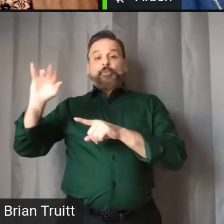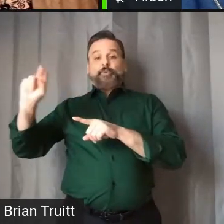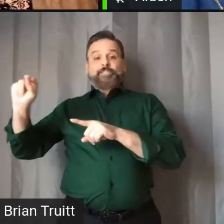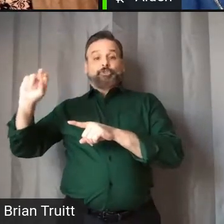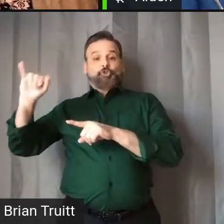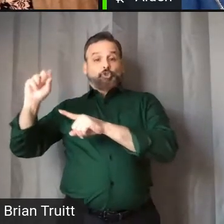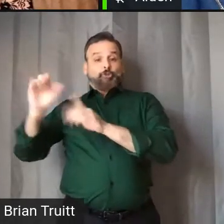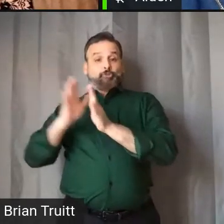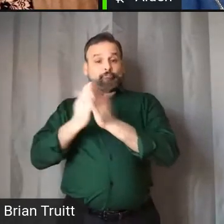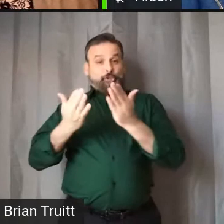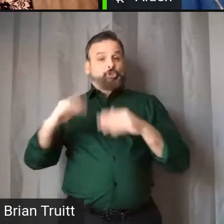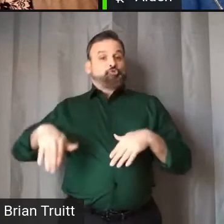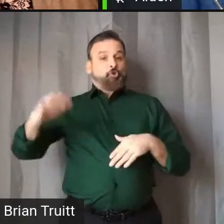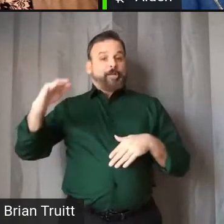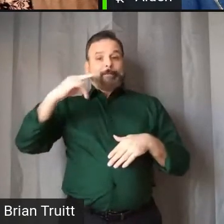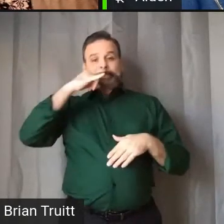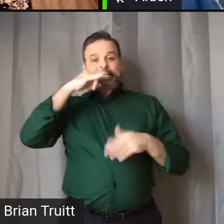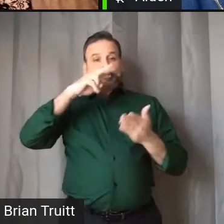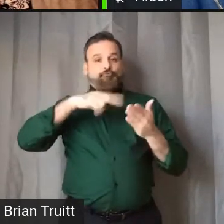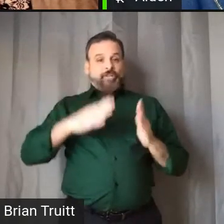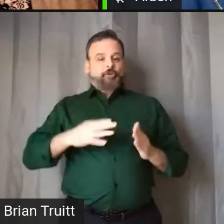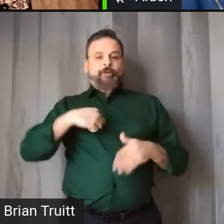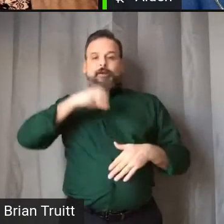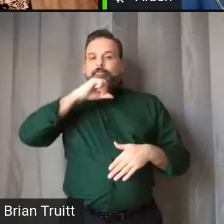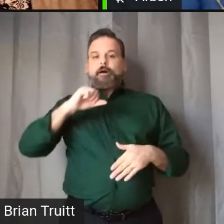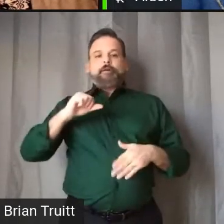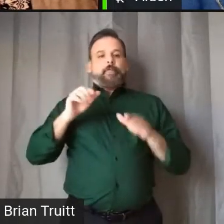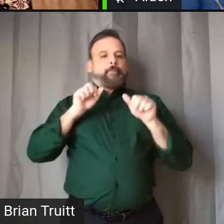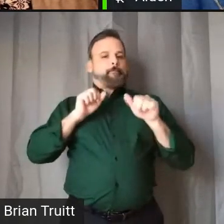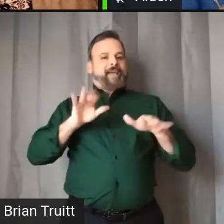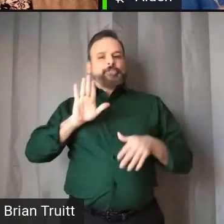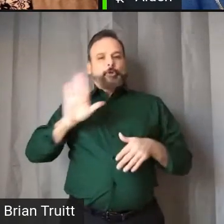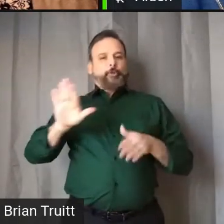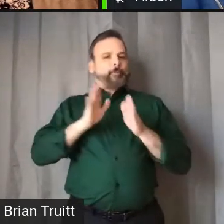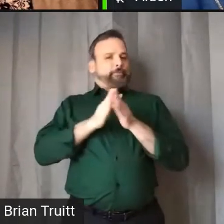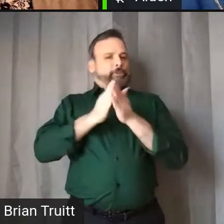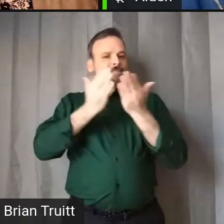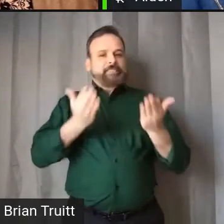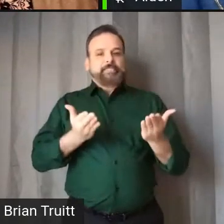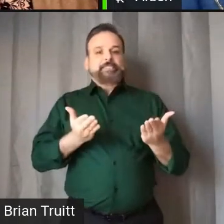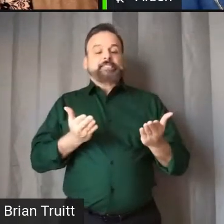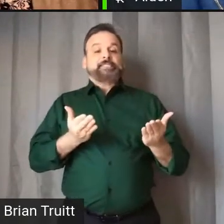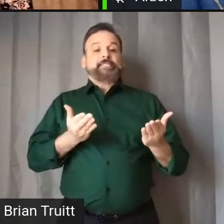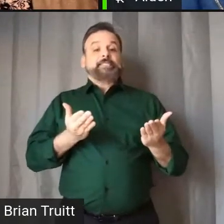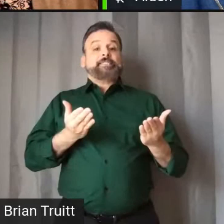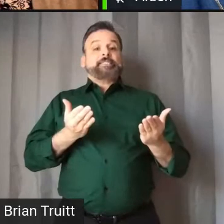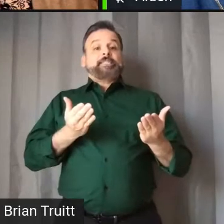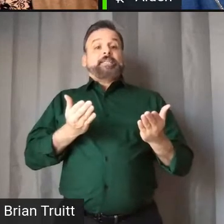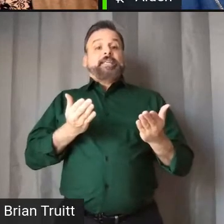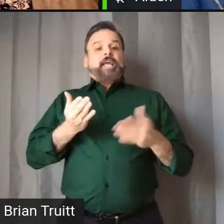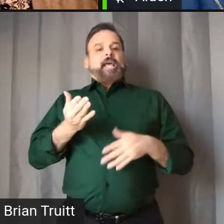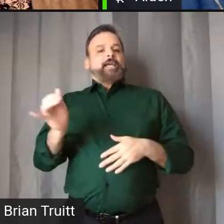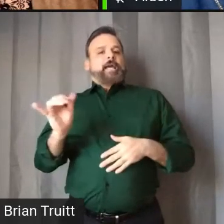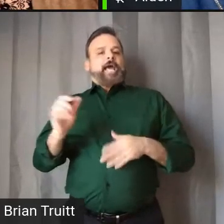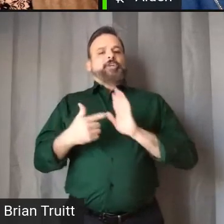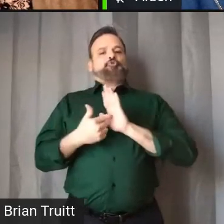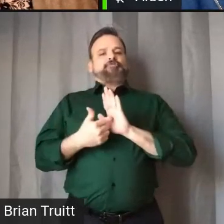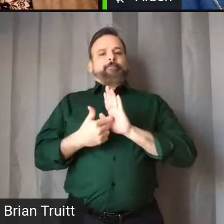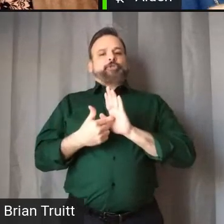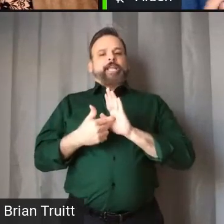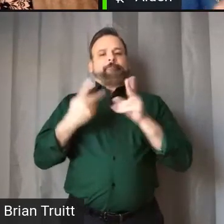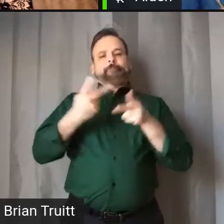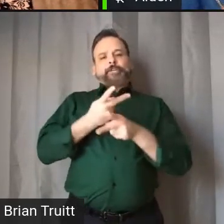I loved the way that magic in those books sort of, you know, it like kind of represented